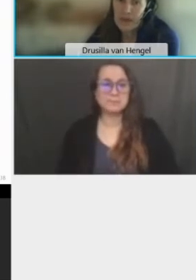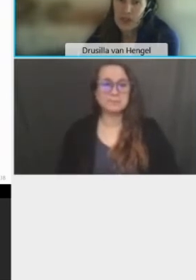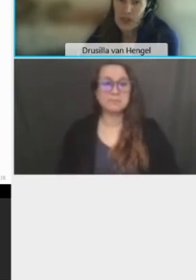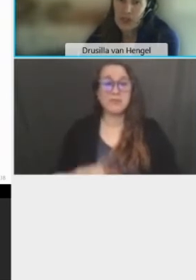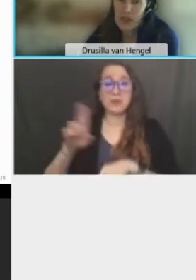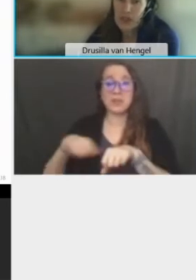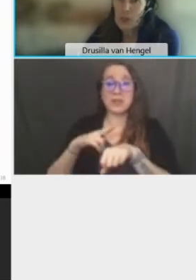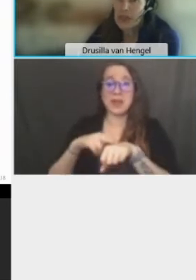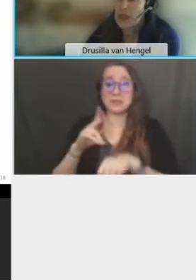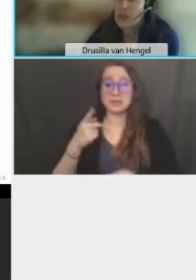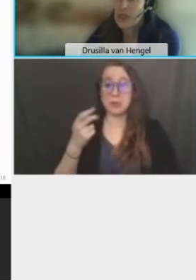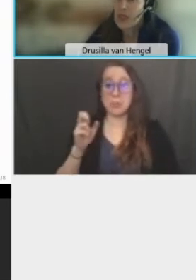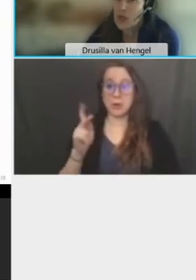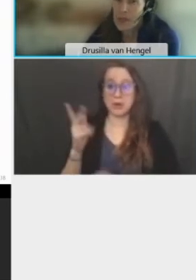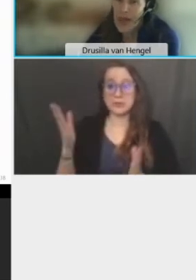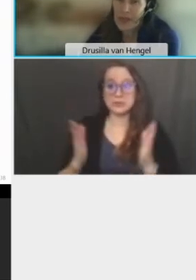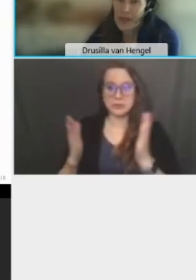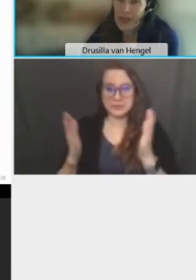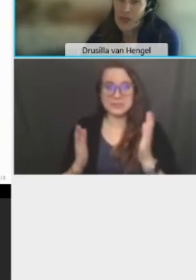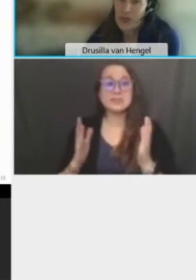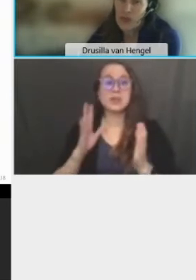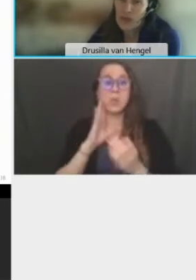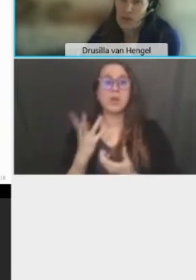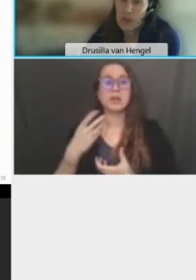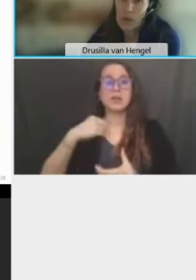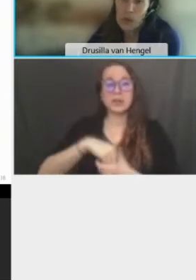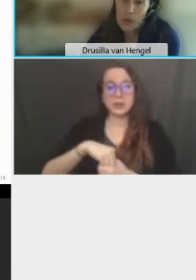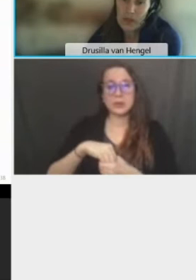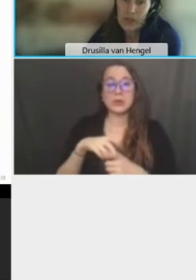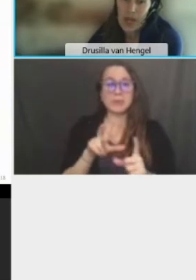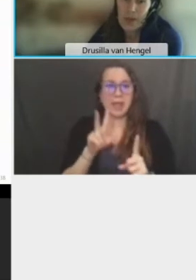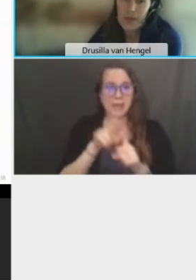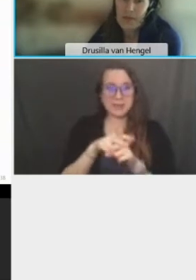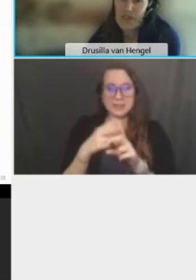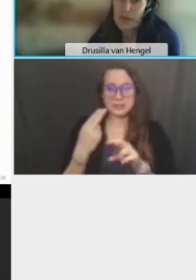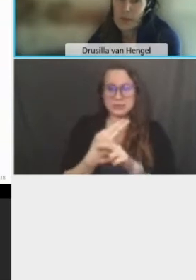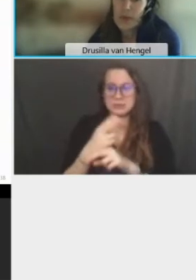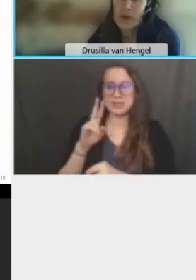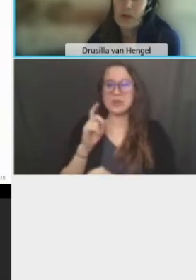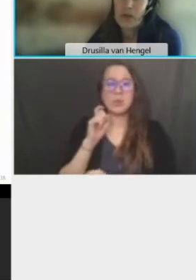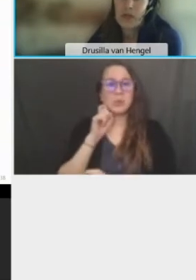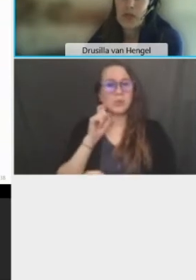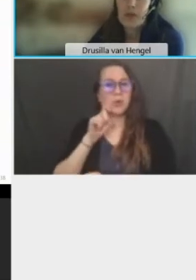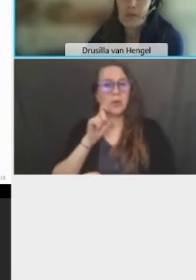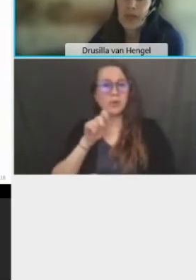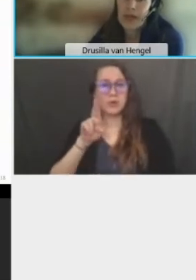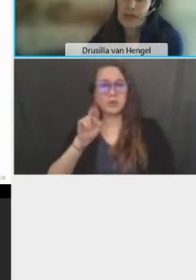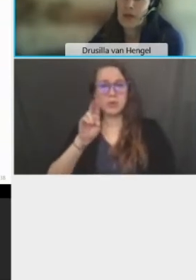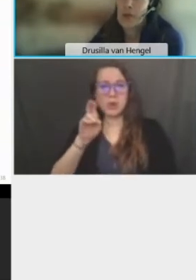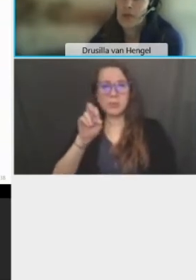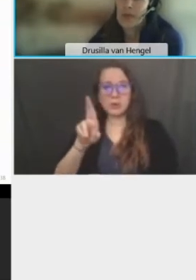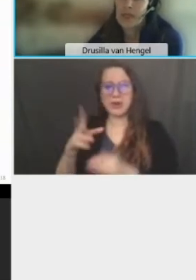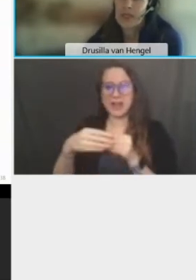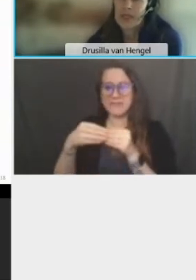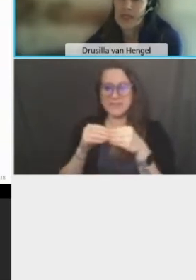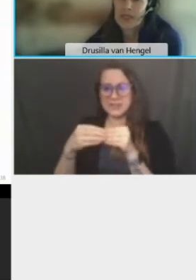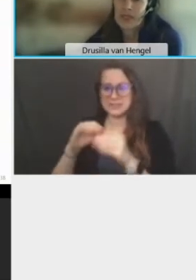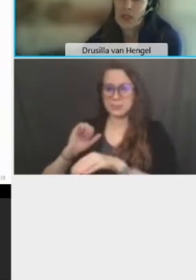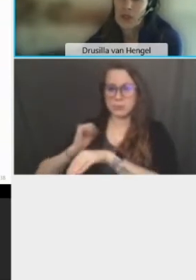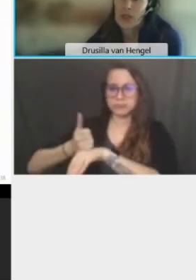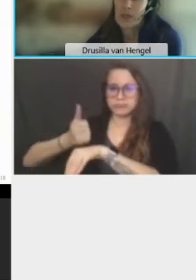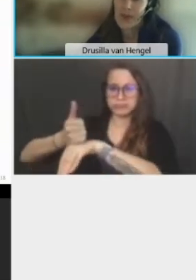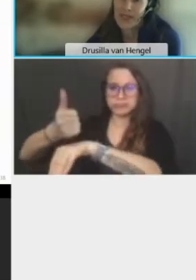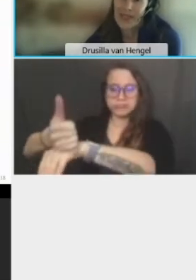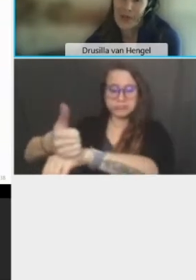south of Constitution, this will include interim applications using rubber wheel stops and flexible posts, plus some permanent